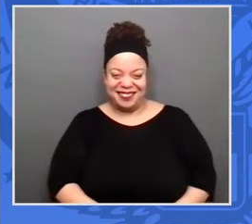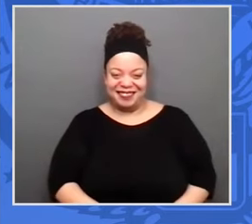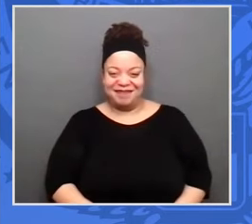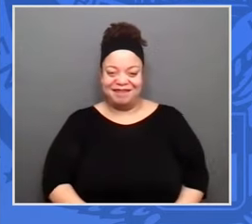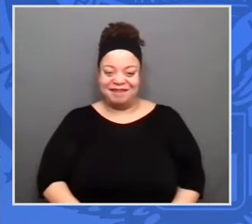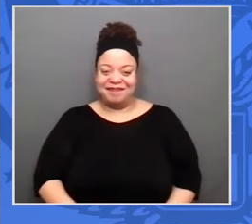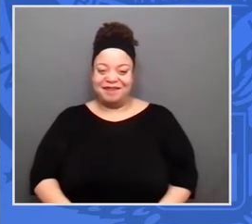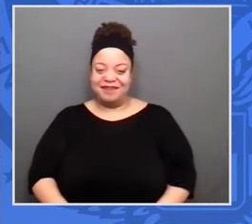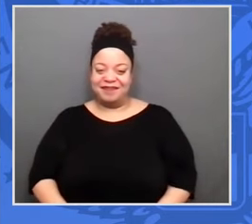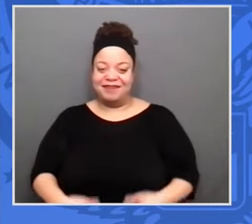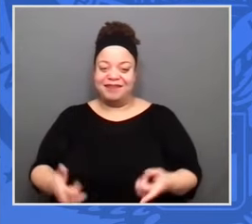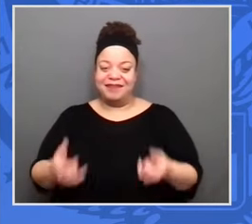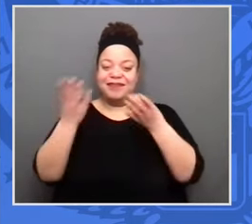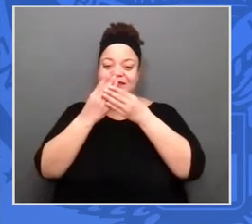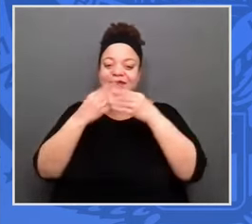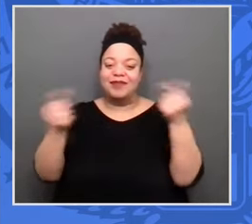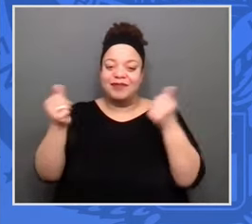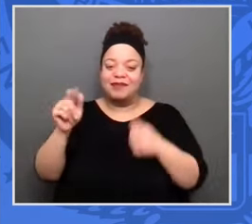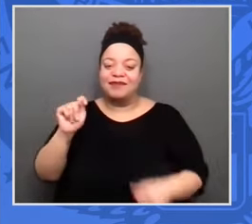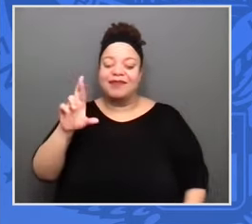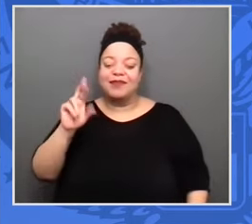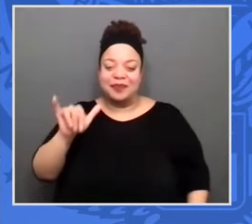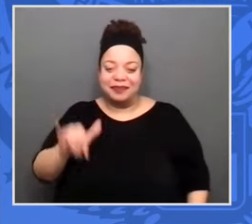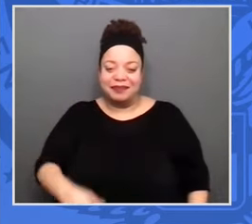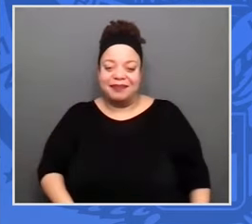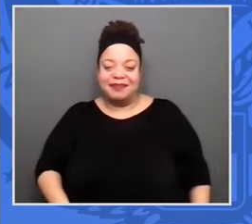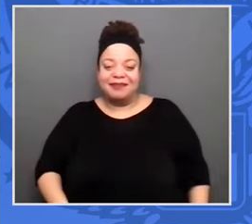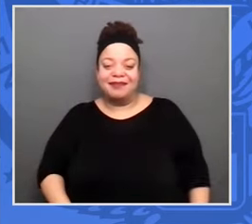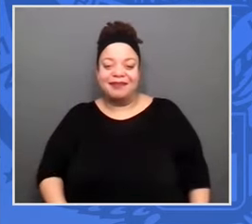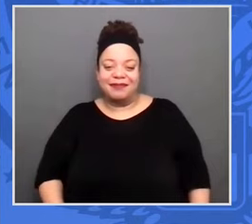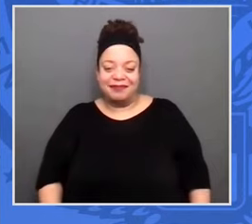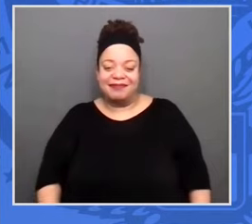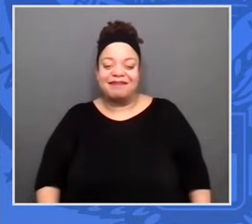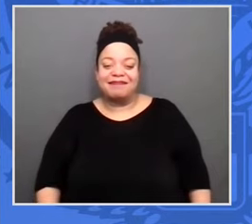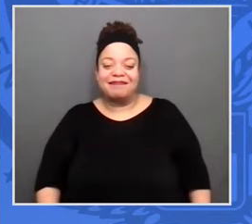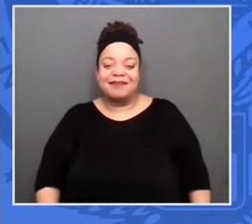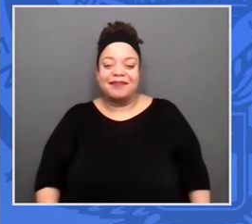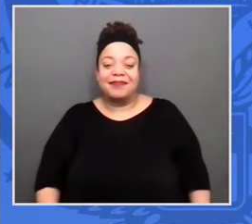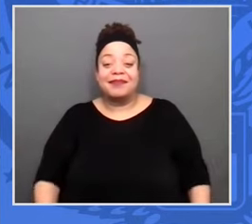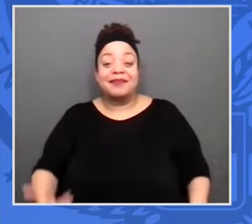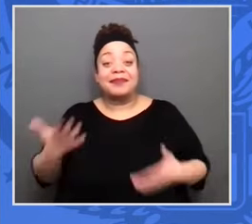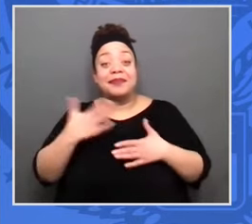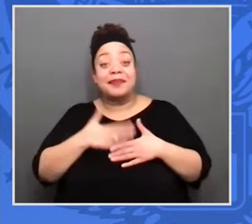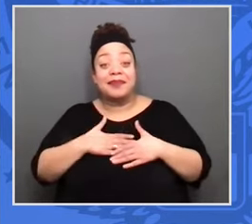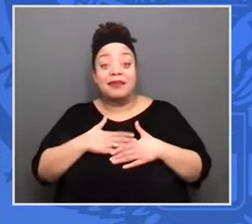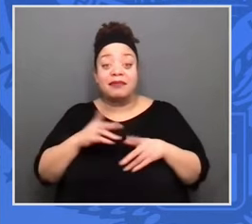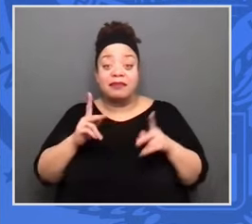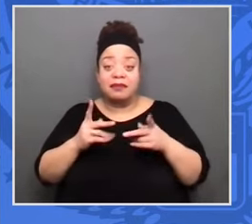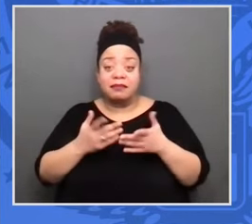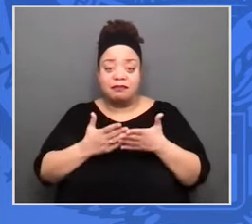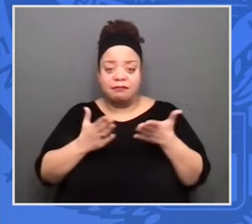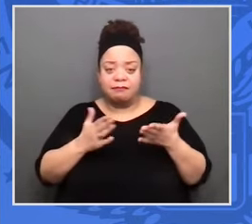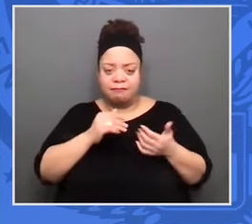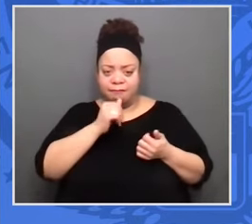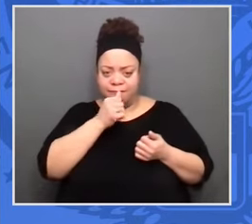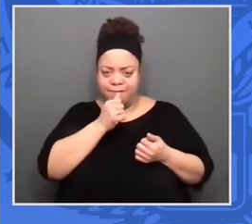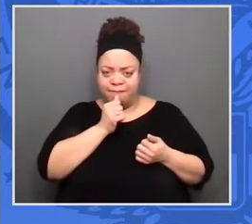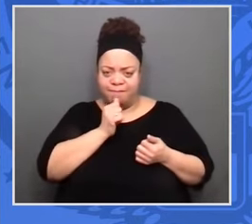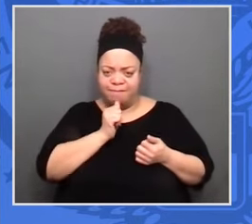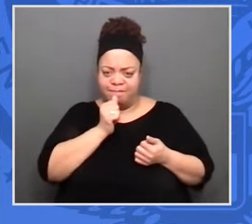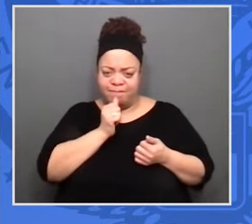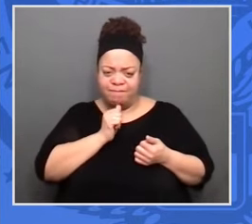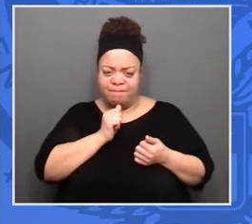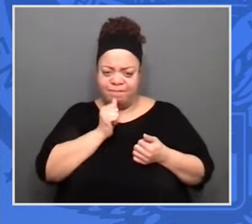Human beings suffer. They torture one another. They get hurt and get hard. No poem